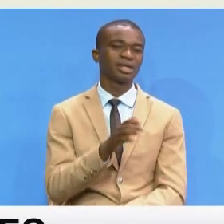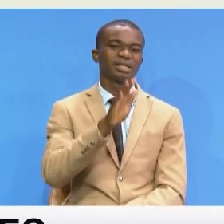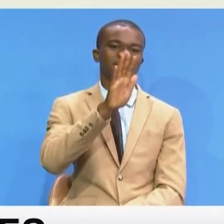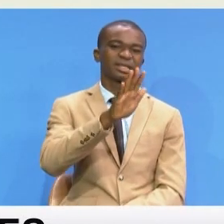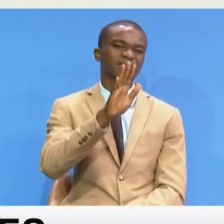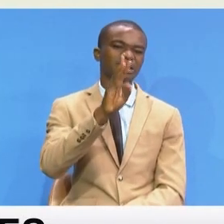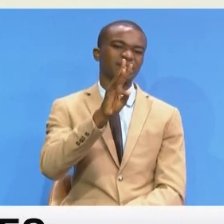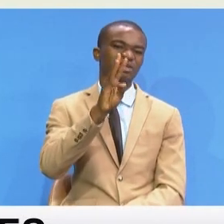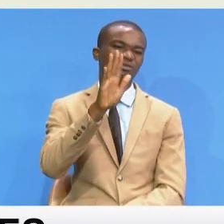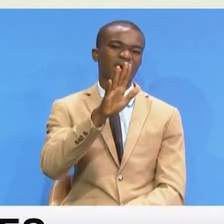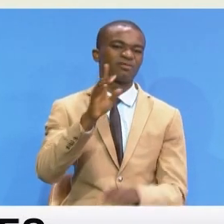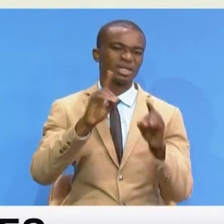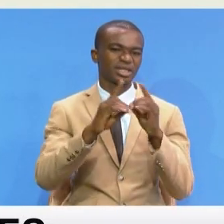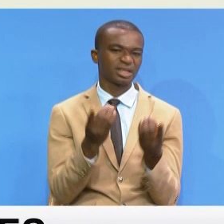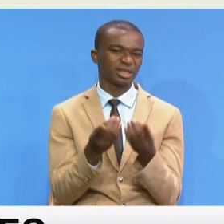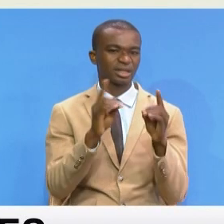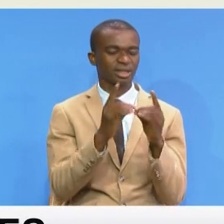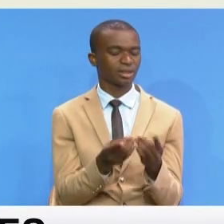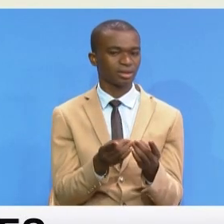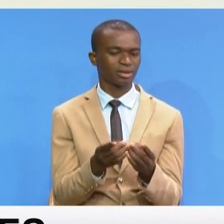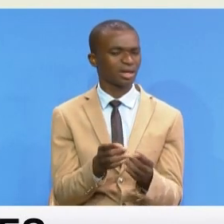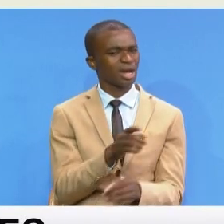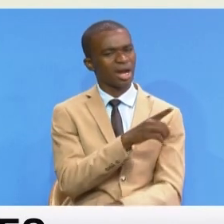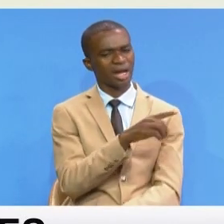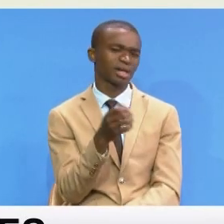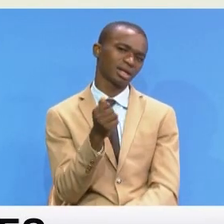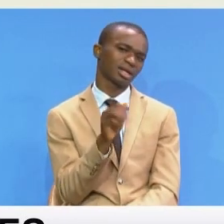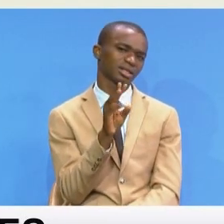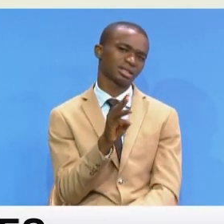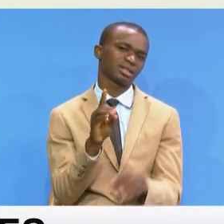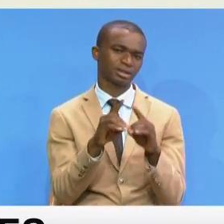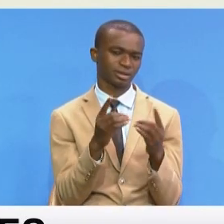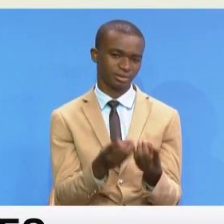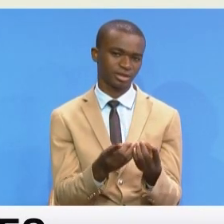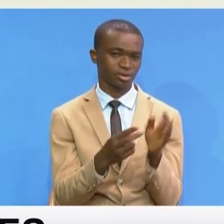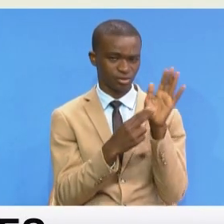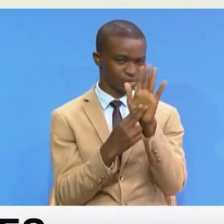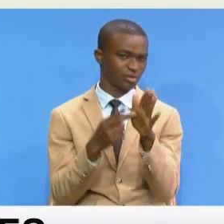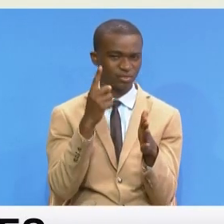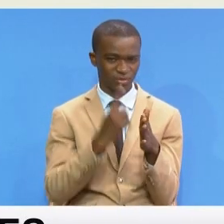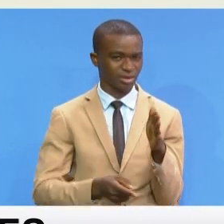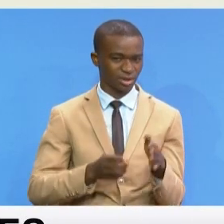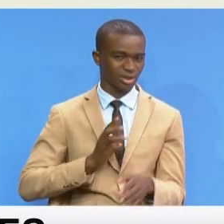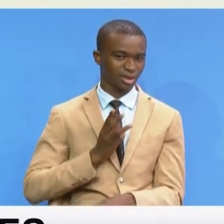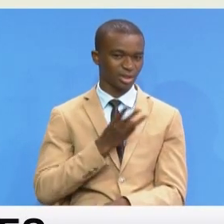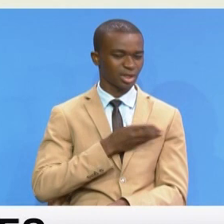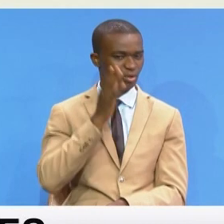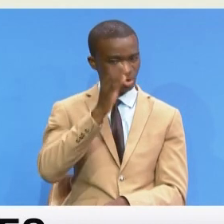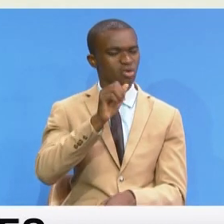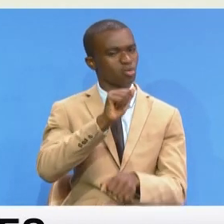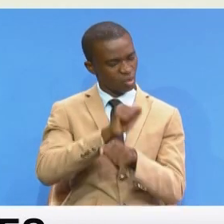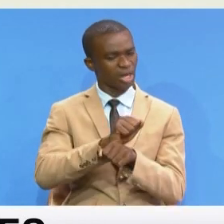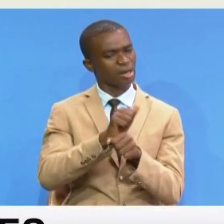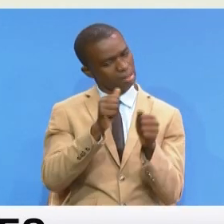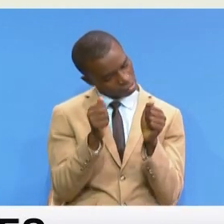districts countrywide out of 116. But now we have reviewed it and we're going to cover the entire country.